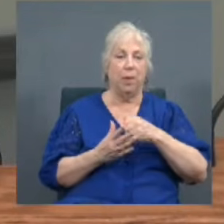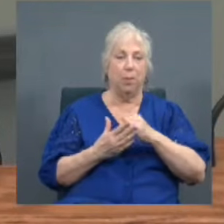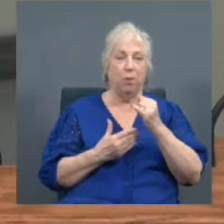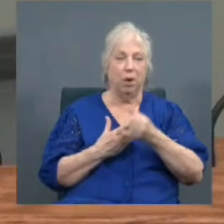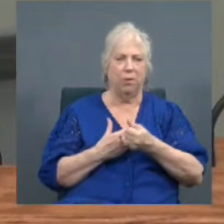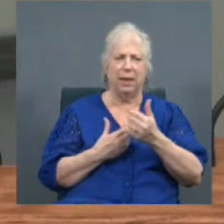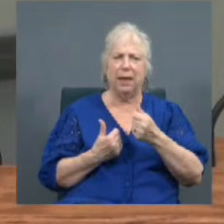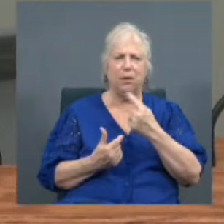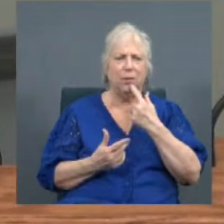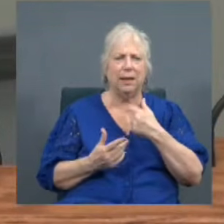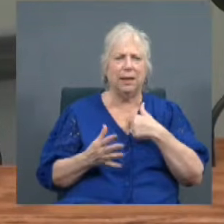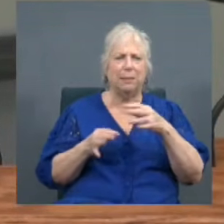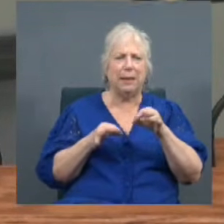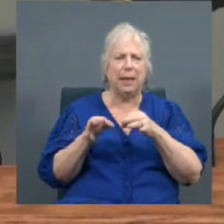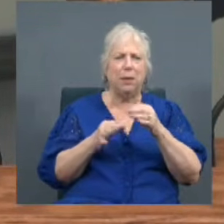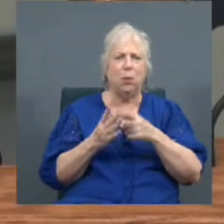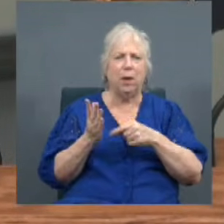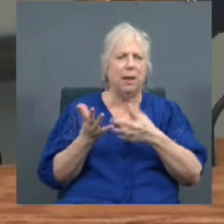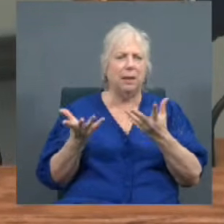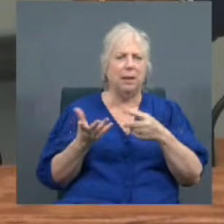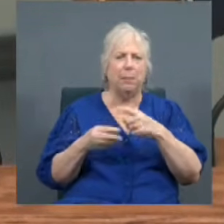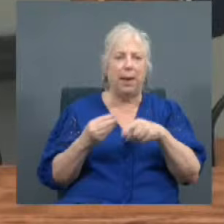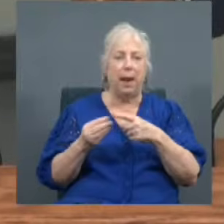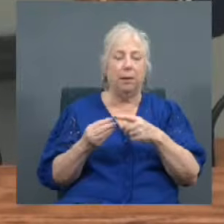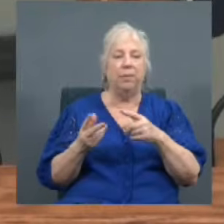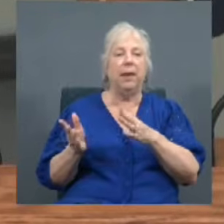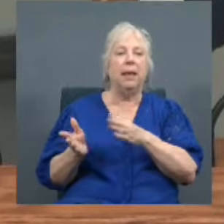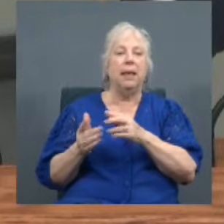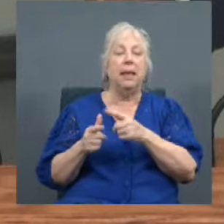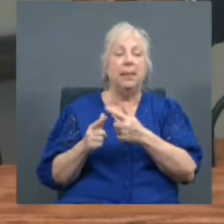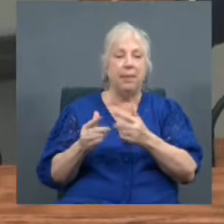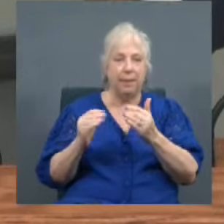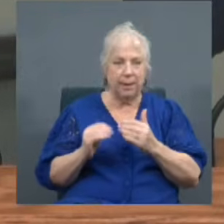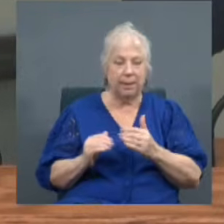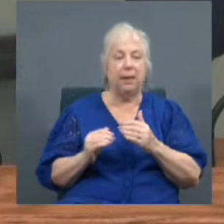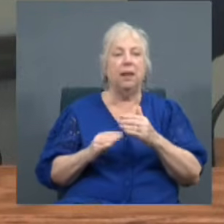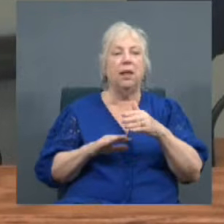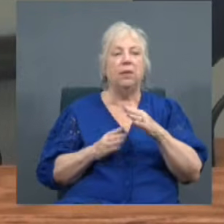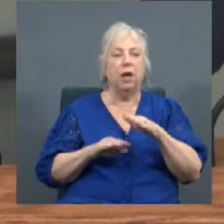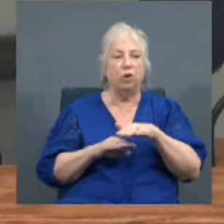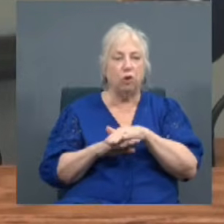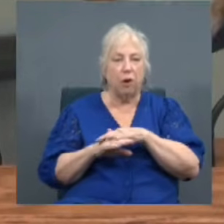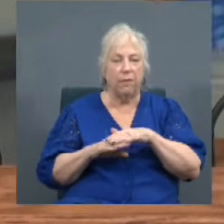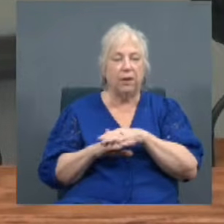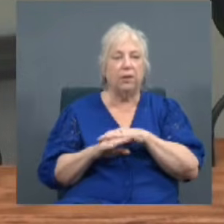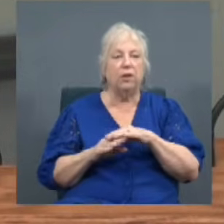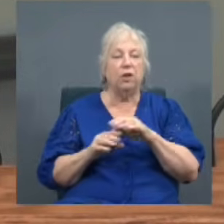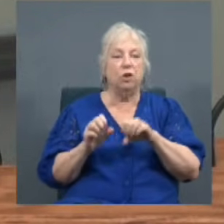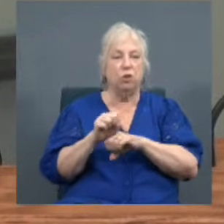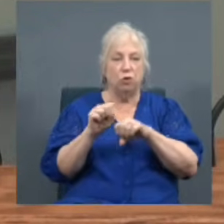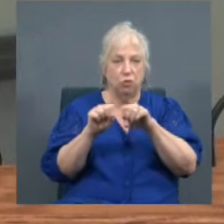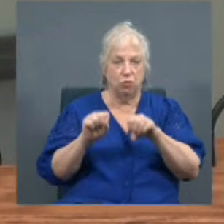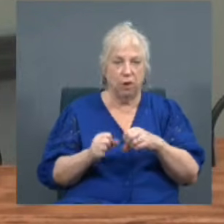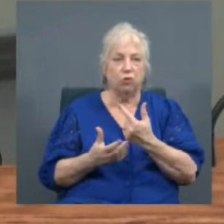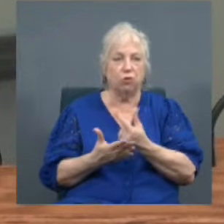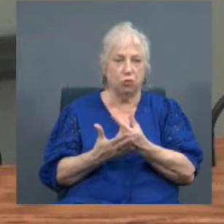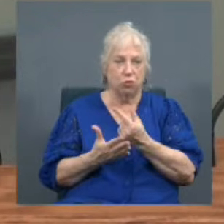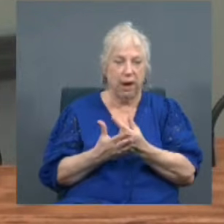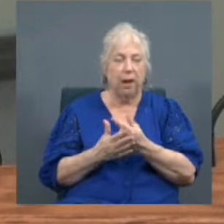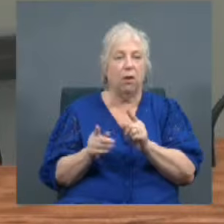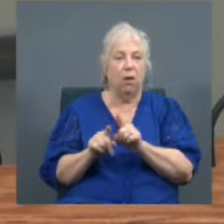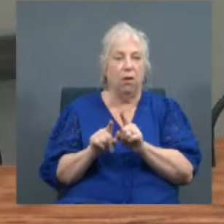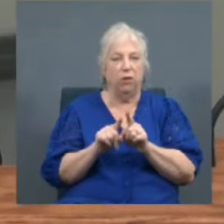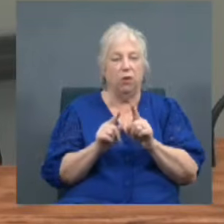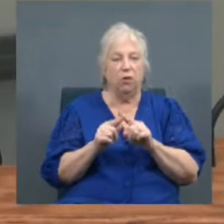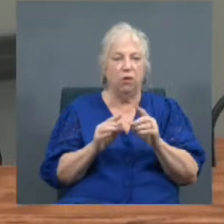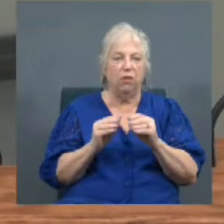me what this is about? And then there's a surface structure grant also, which would put the asphalt